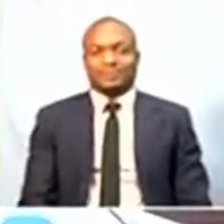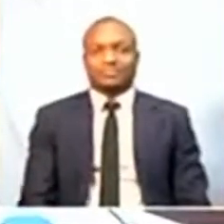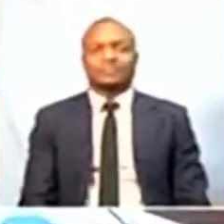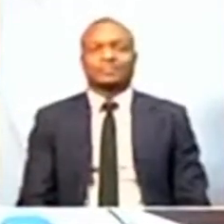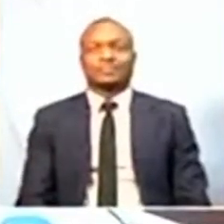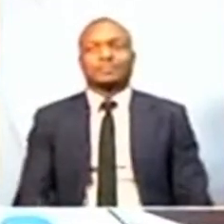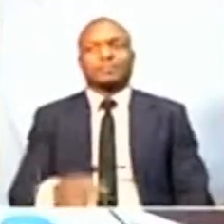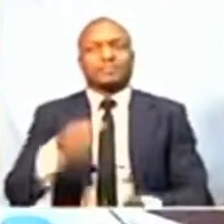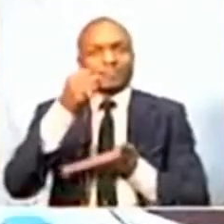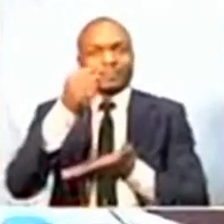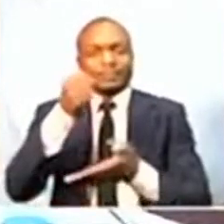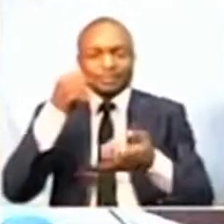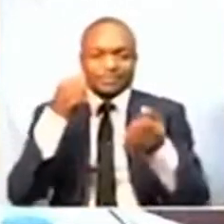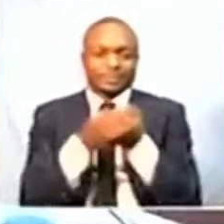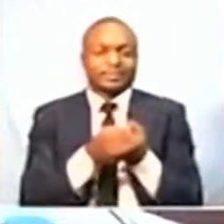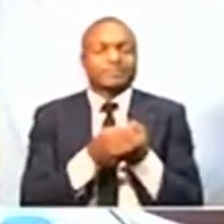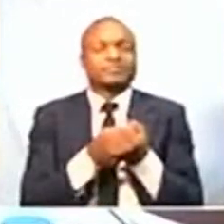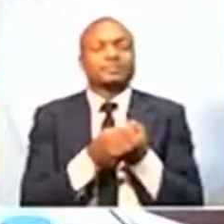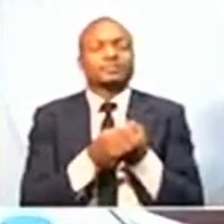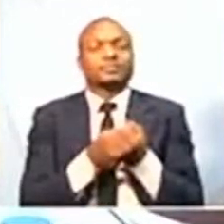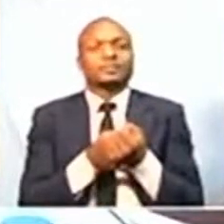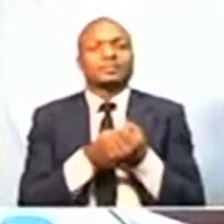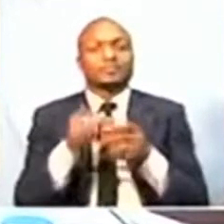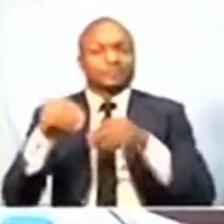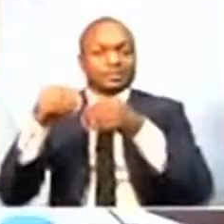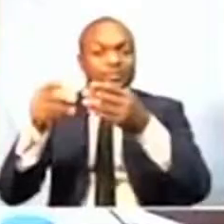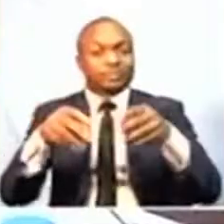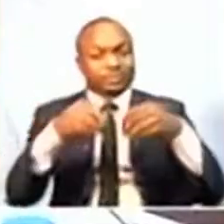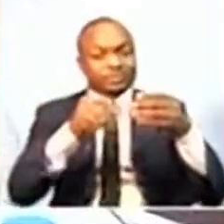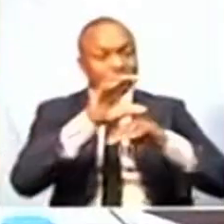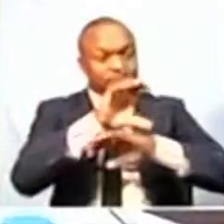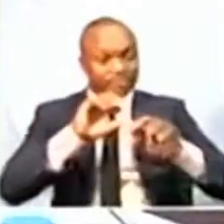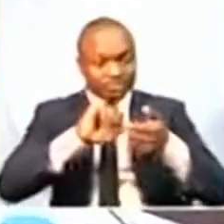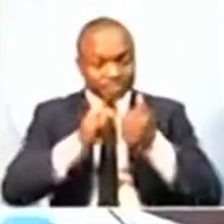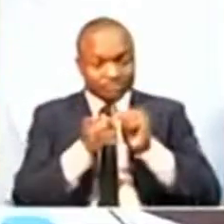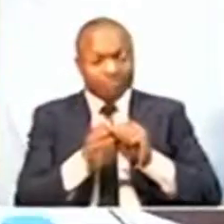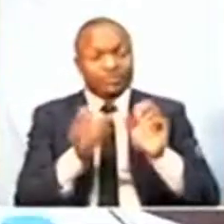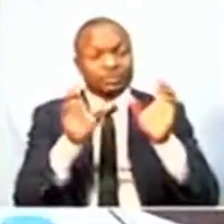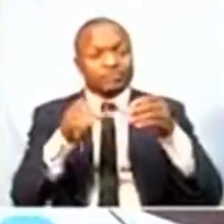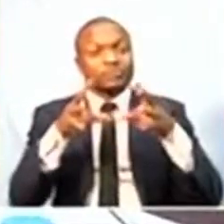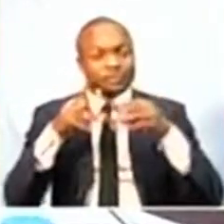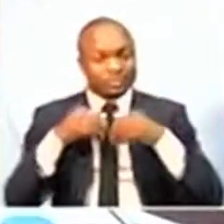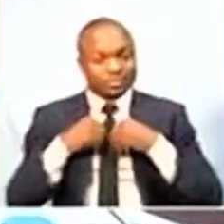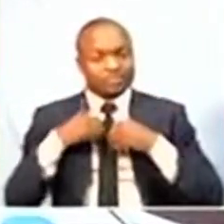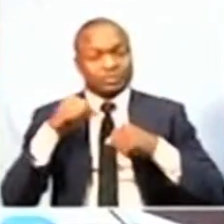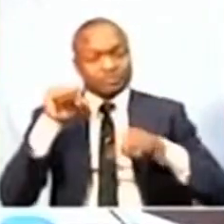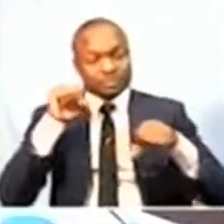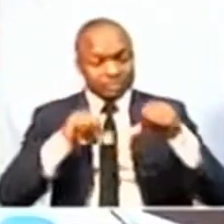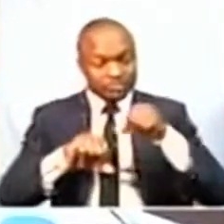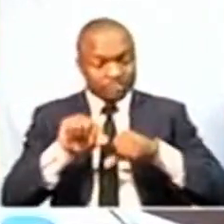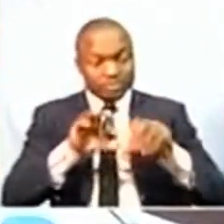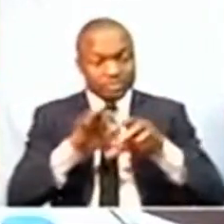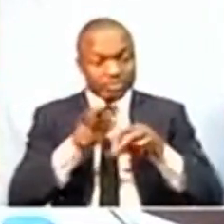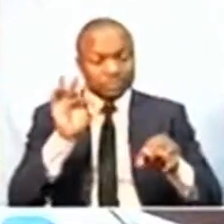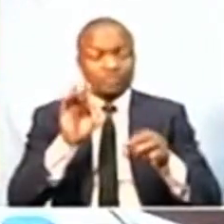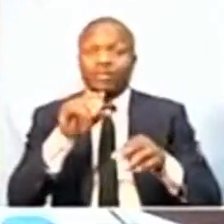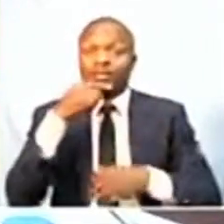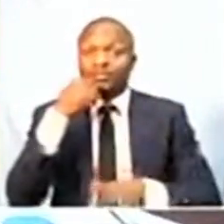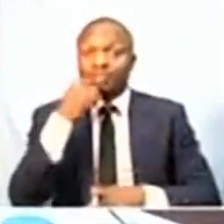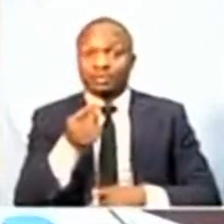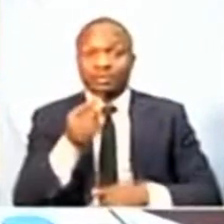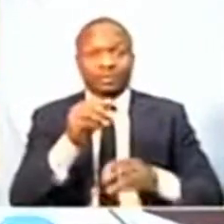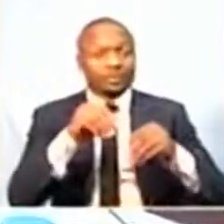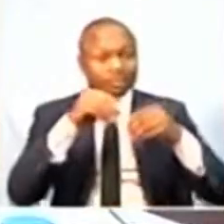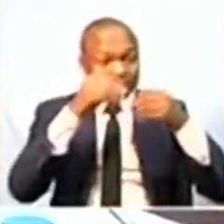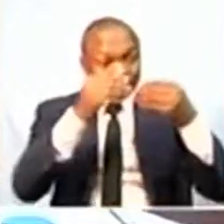Budget funding and expenditure. Cause of the query, Chair. Council wishes to acknowledge the auditor's findings and state that the